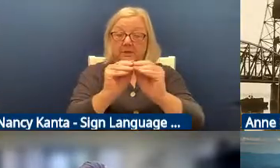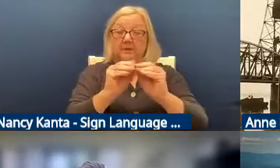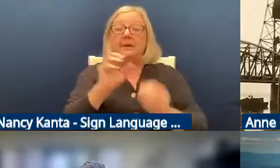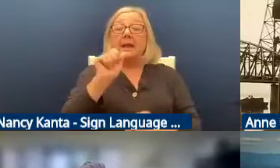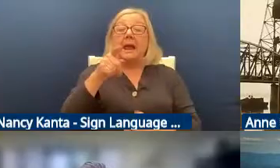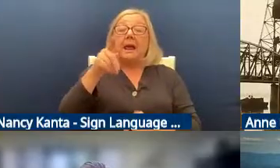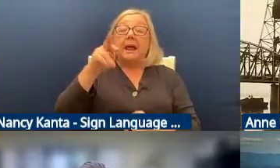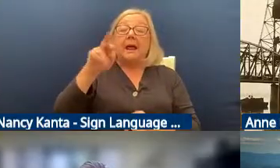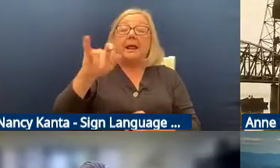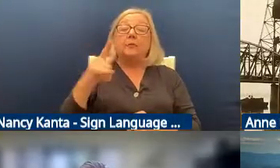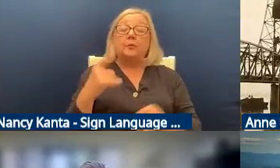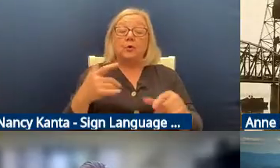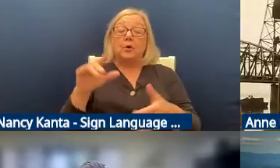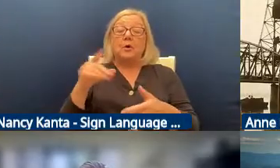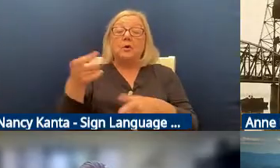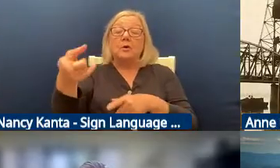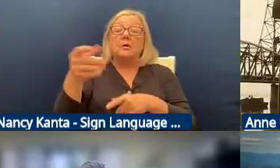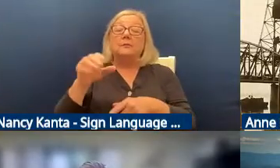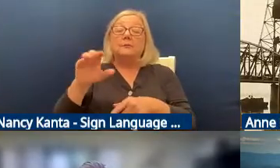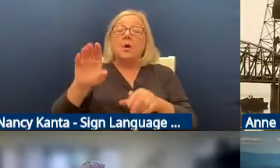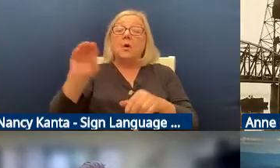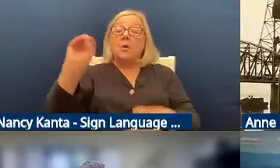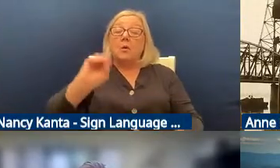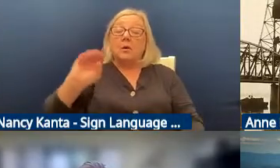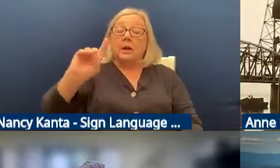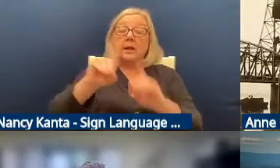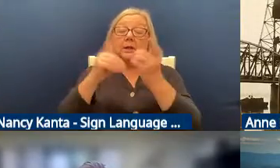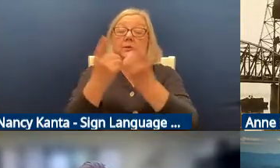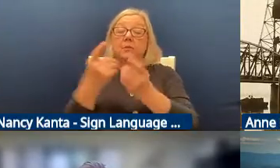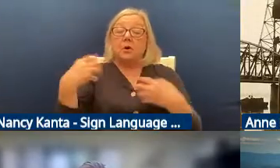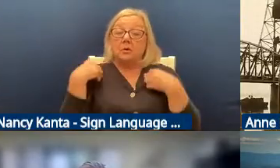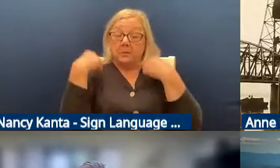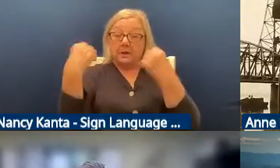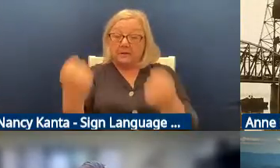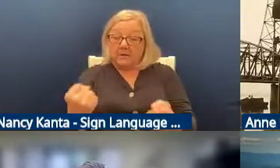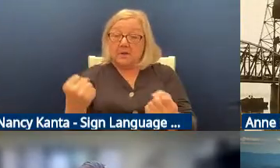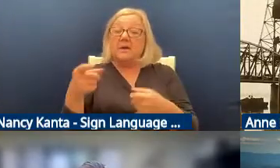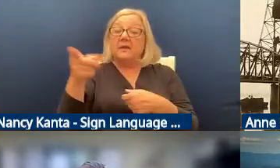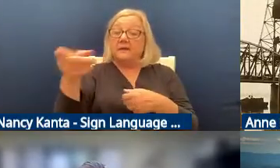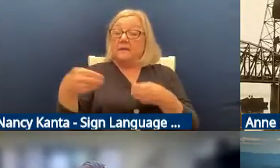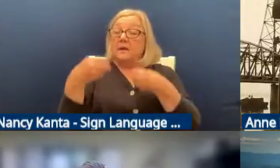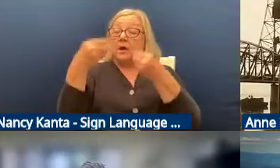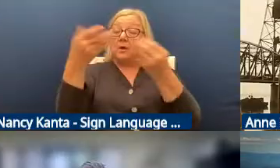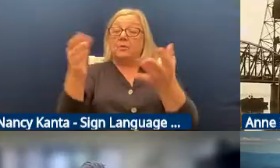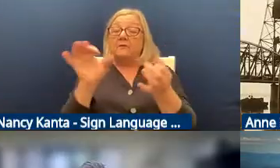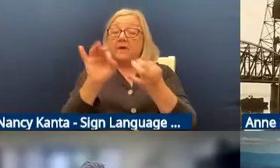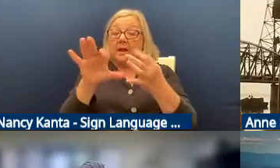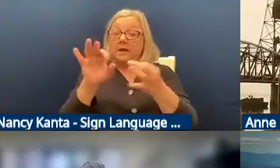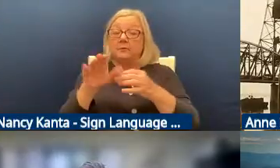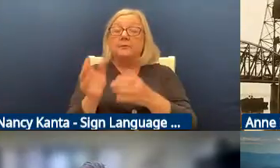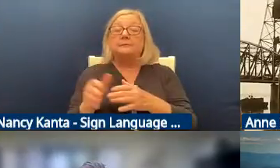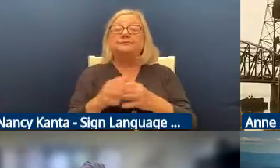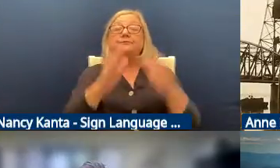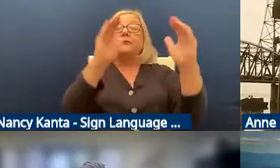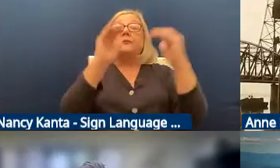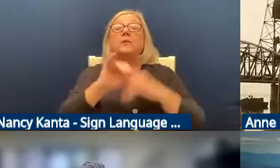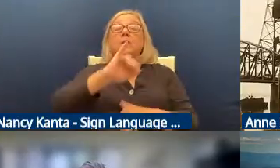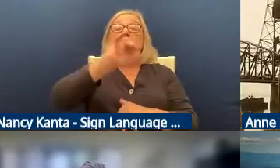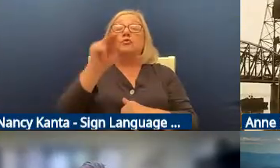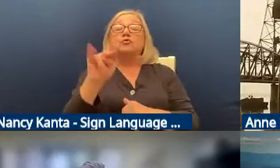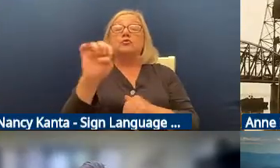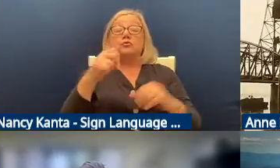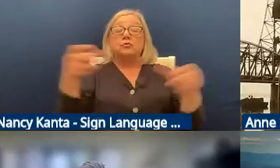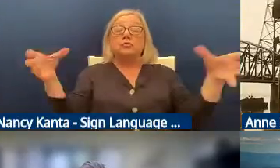Washington Departments of Health and provided input. In June, we met to